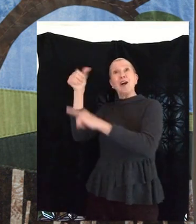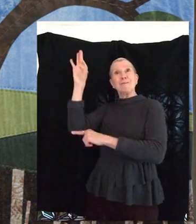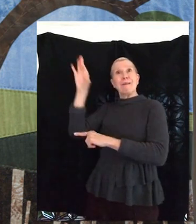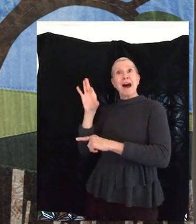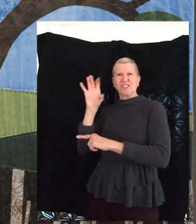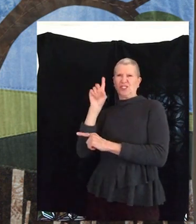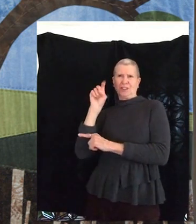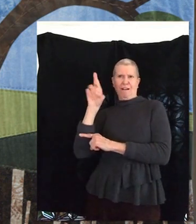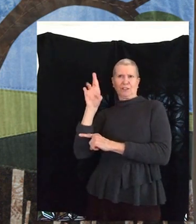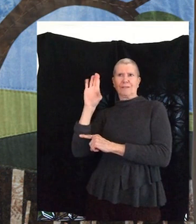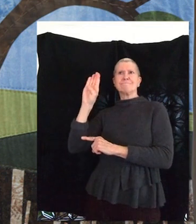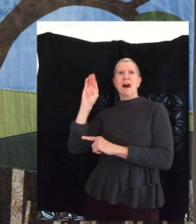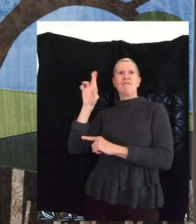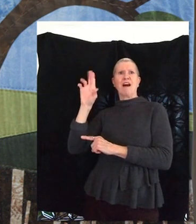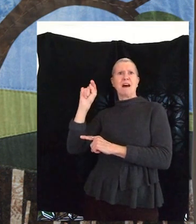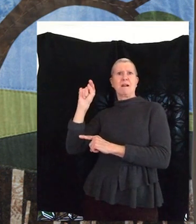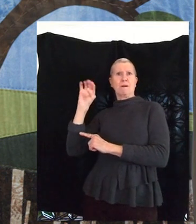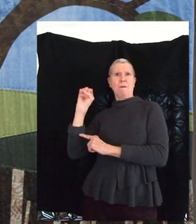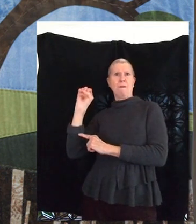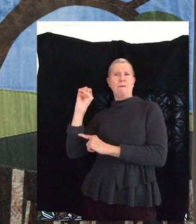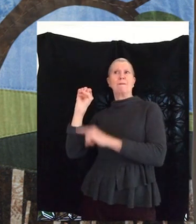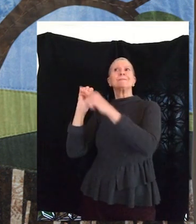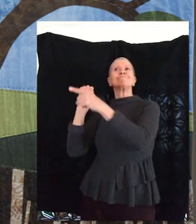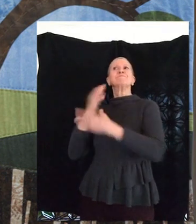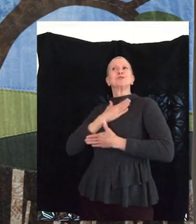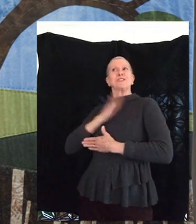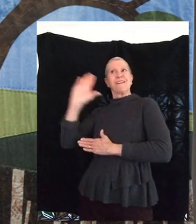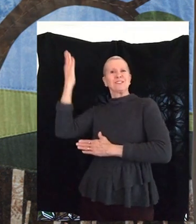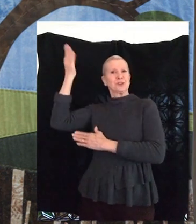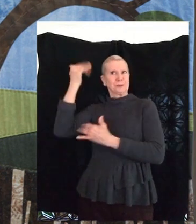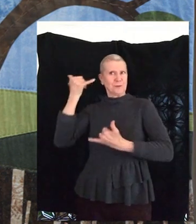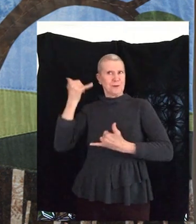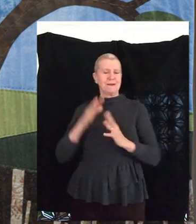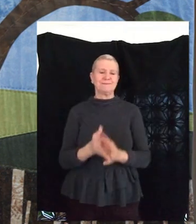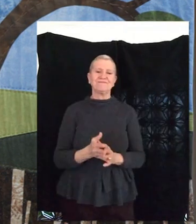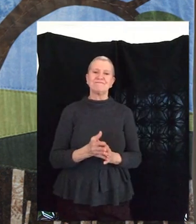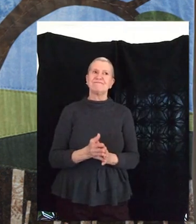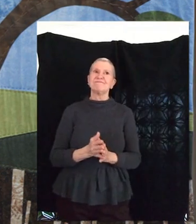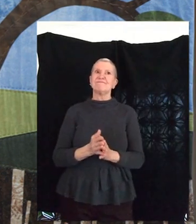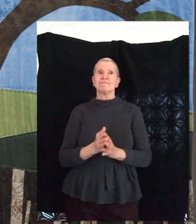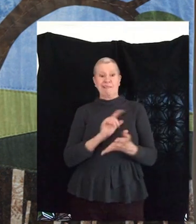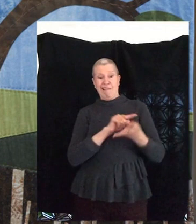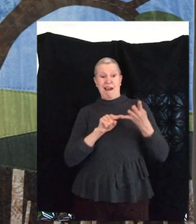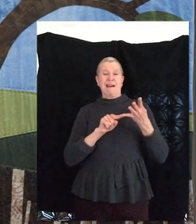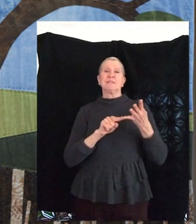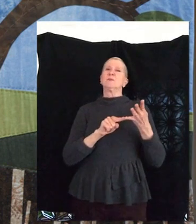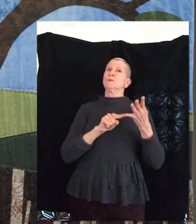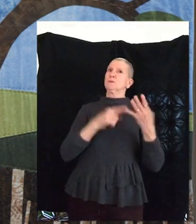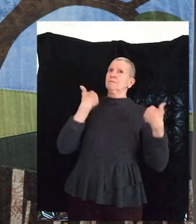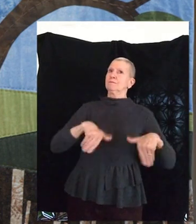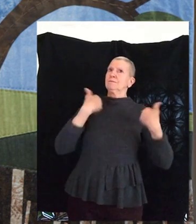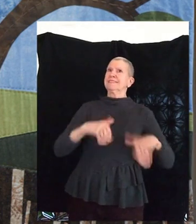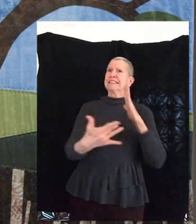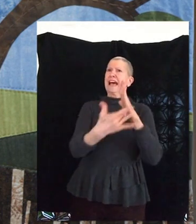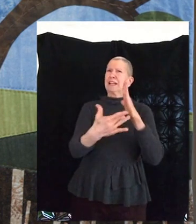Princeton Theological Seminary, for his sermon today. Finally, thank you to the extraordinary technical and video